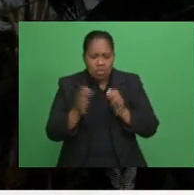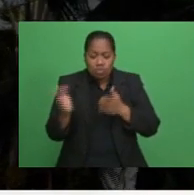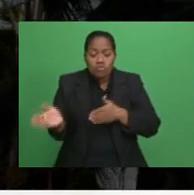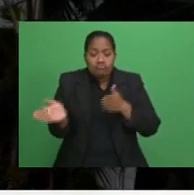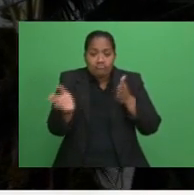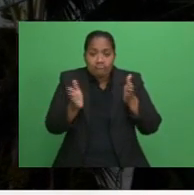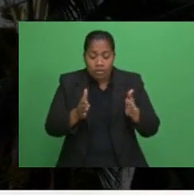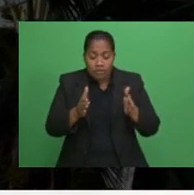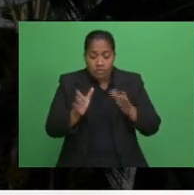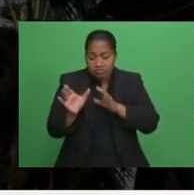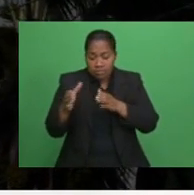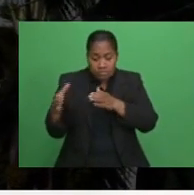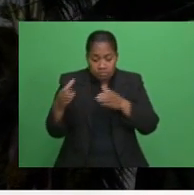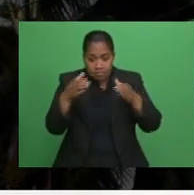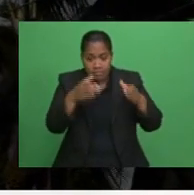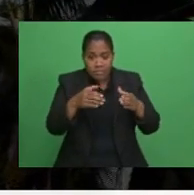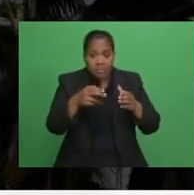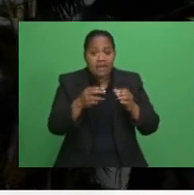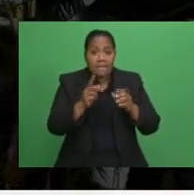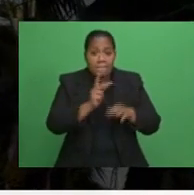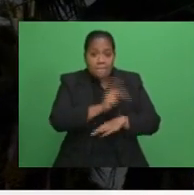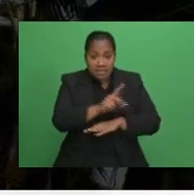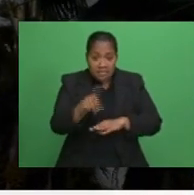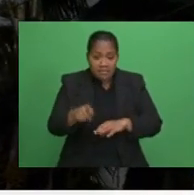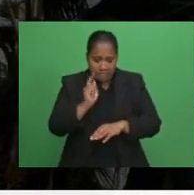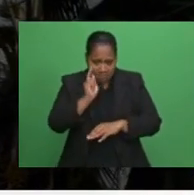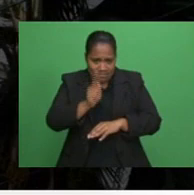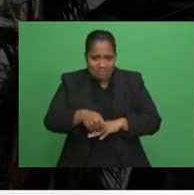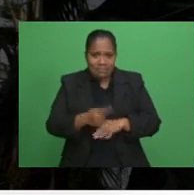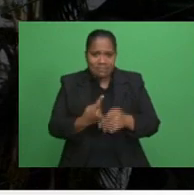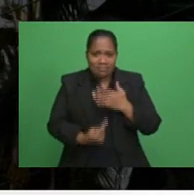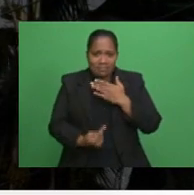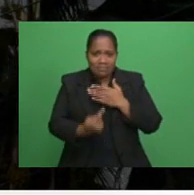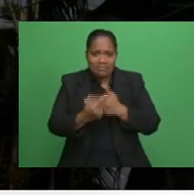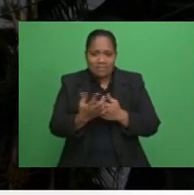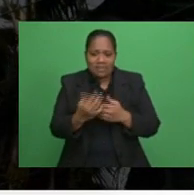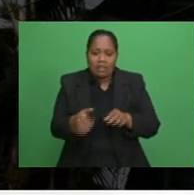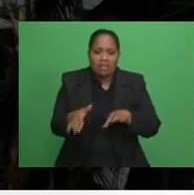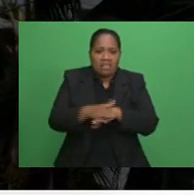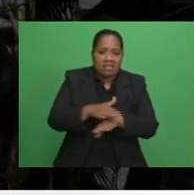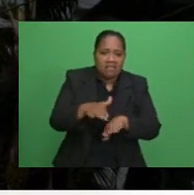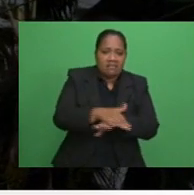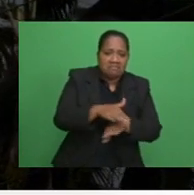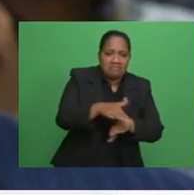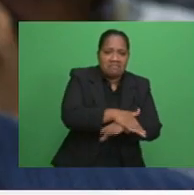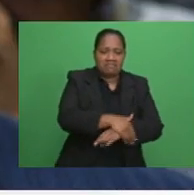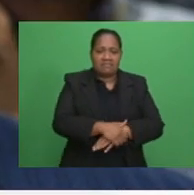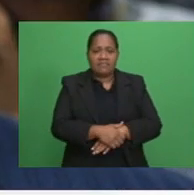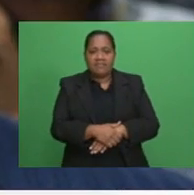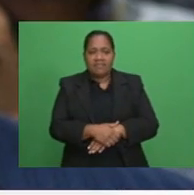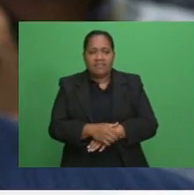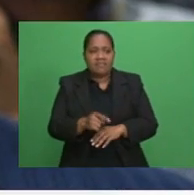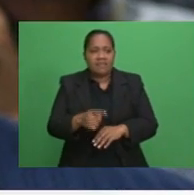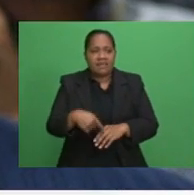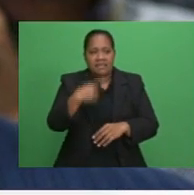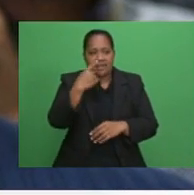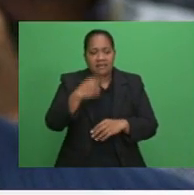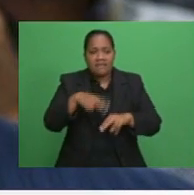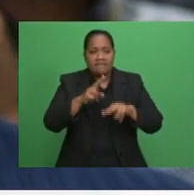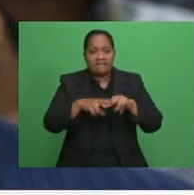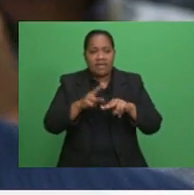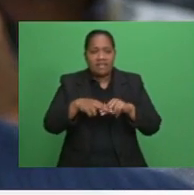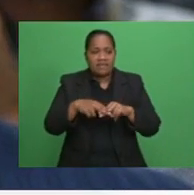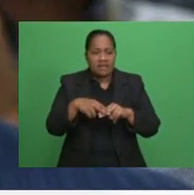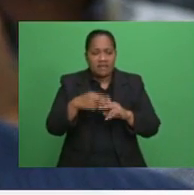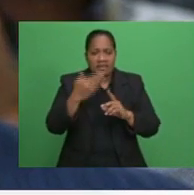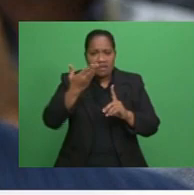and involves decades of alleged abuse, deceit and cover-ups. Australian clergyman Father Julian Fox, convicted of sexually